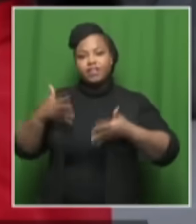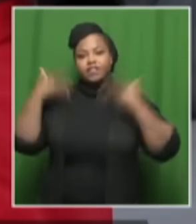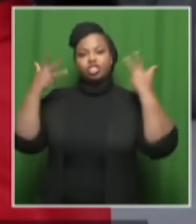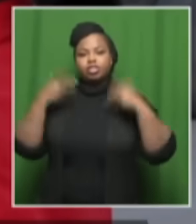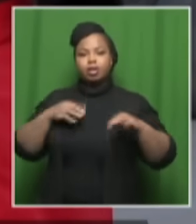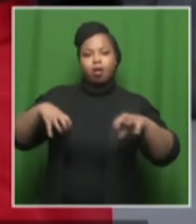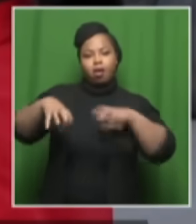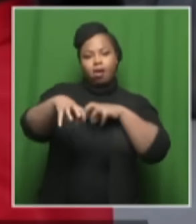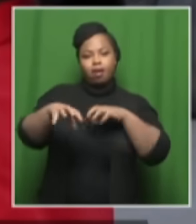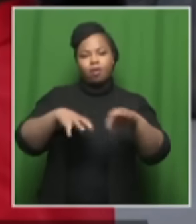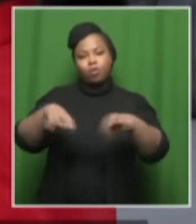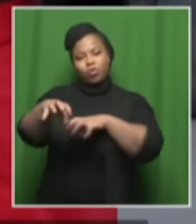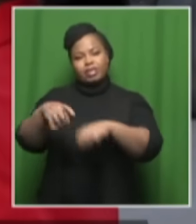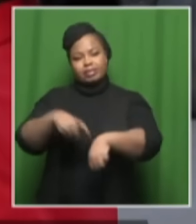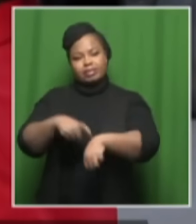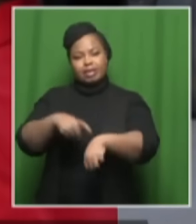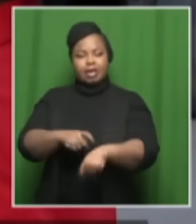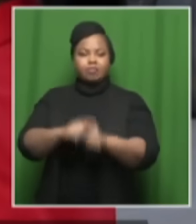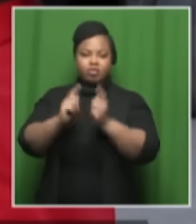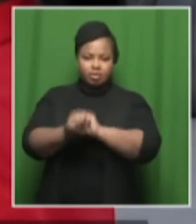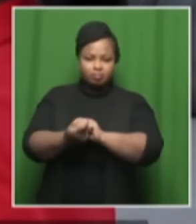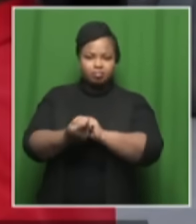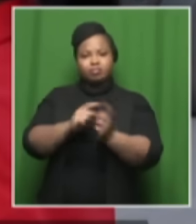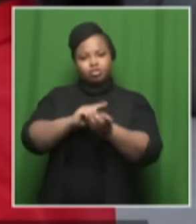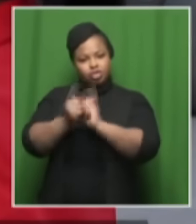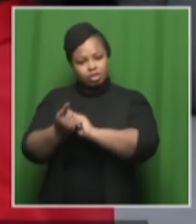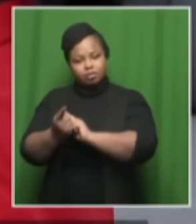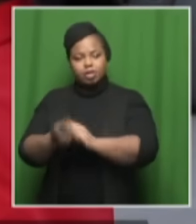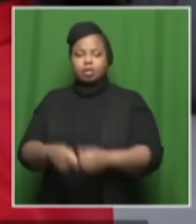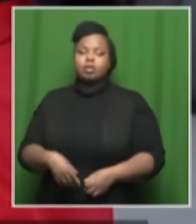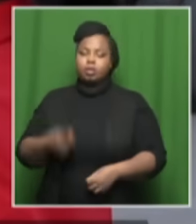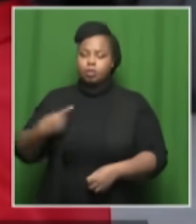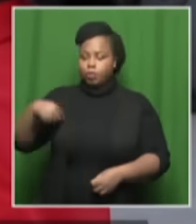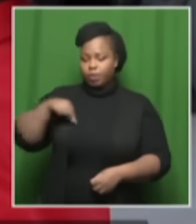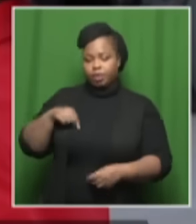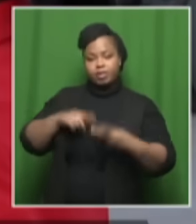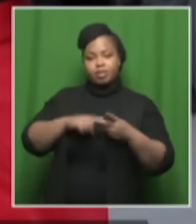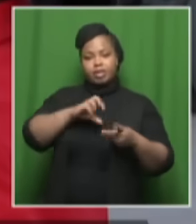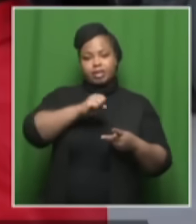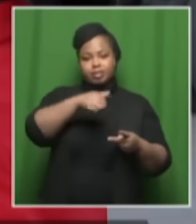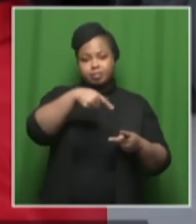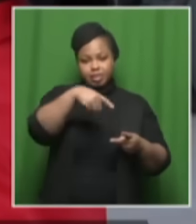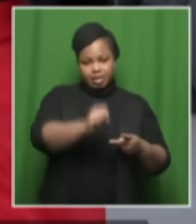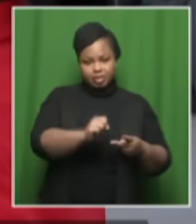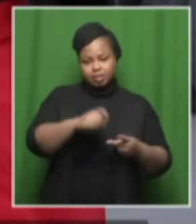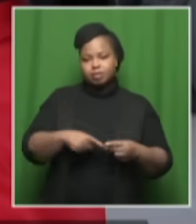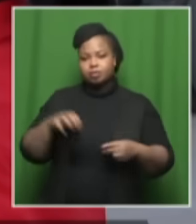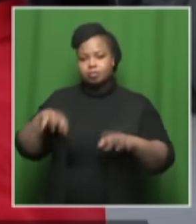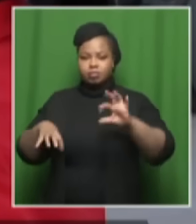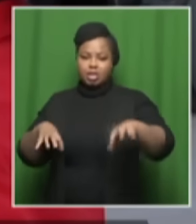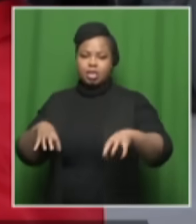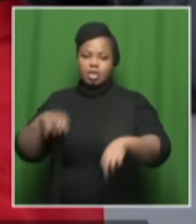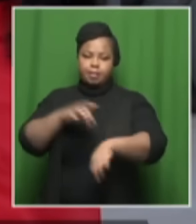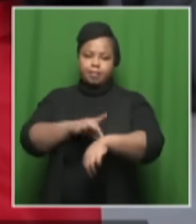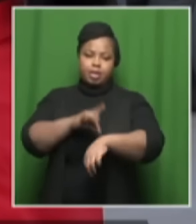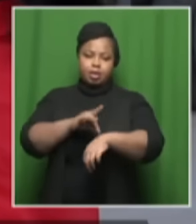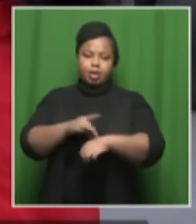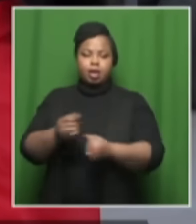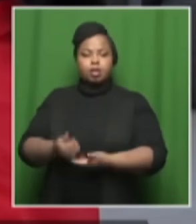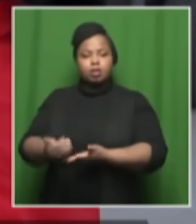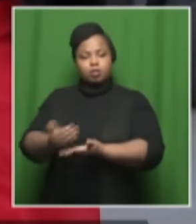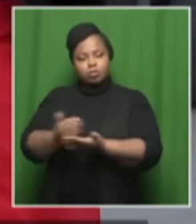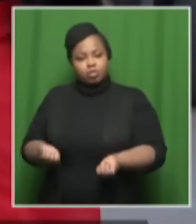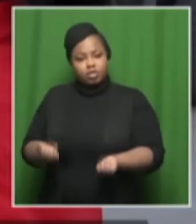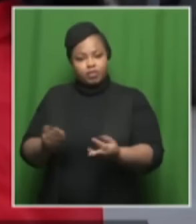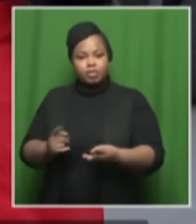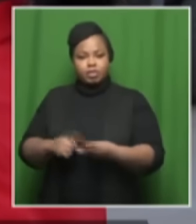think it's really good that between ourselves and the South African Police Services, if I say ourselves, our medical rescue services and